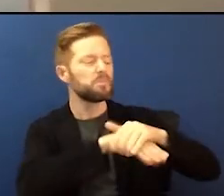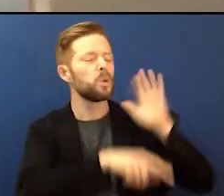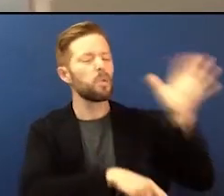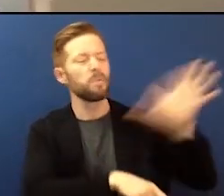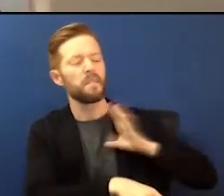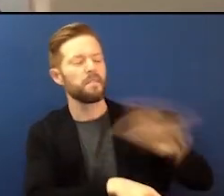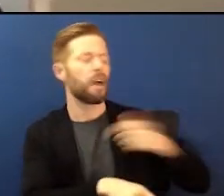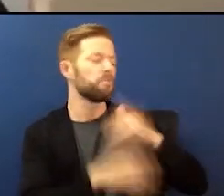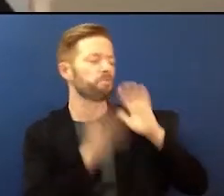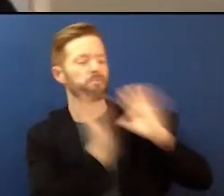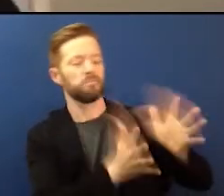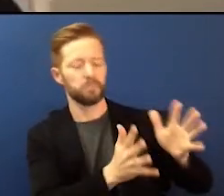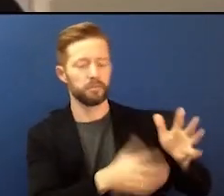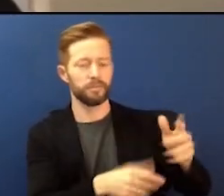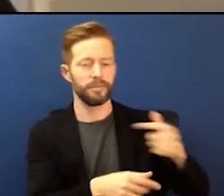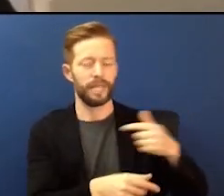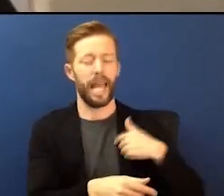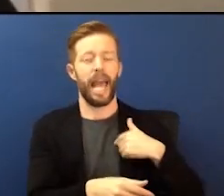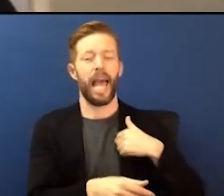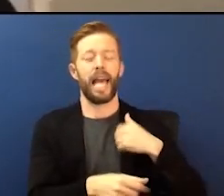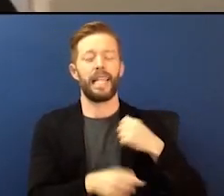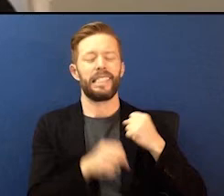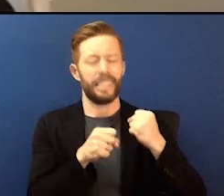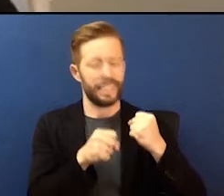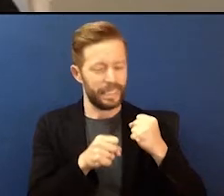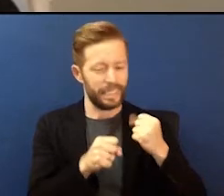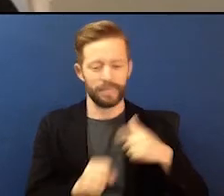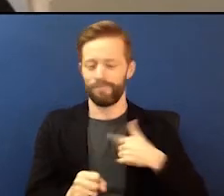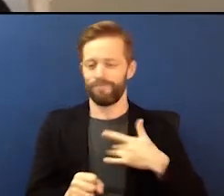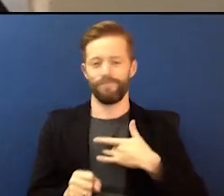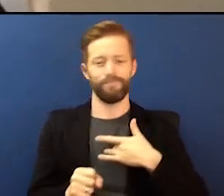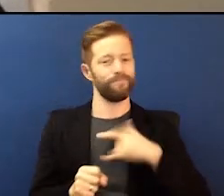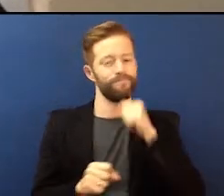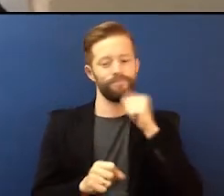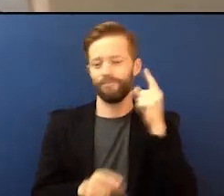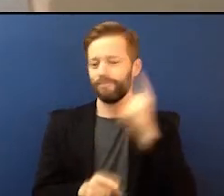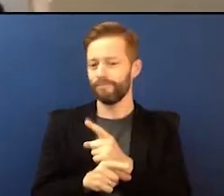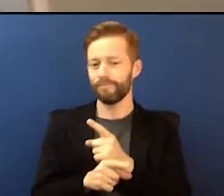of leaving alone that I worry about.